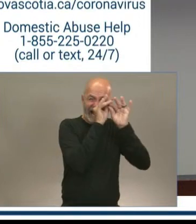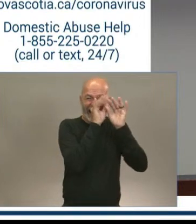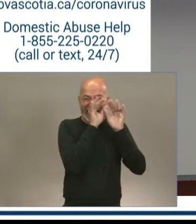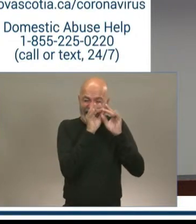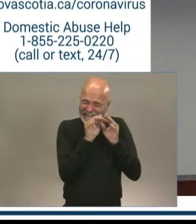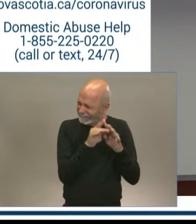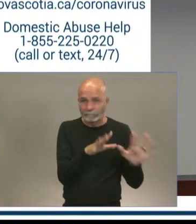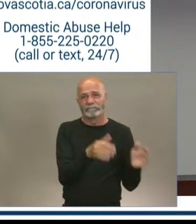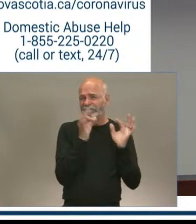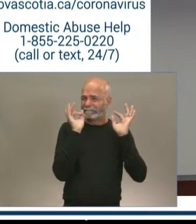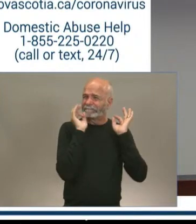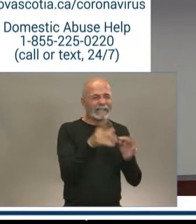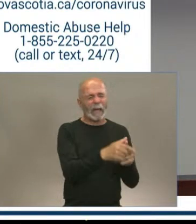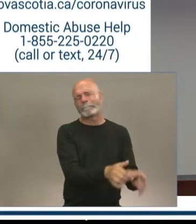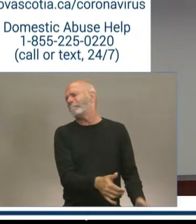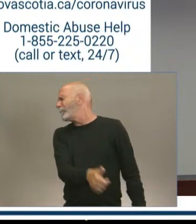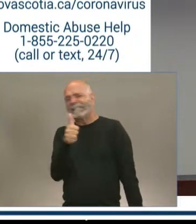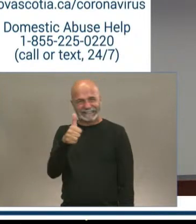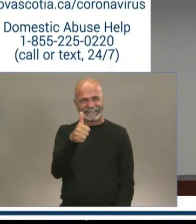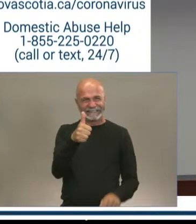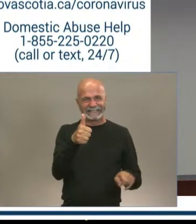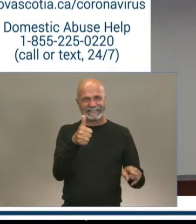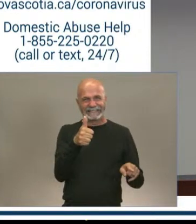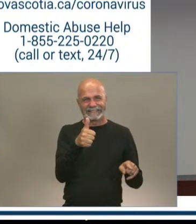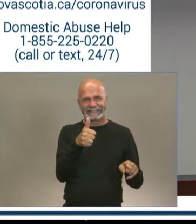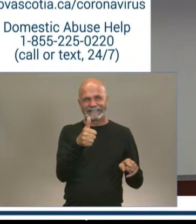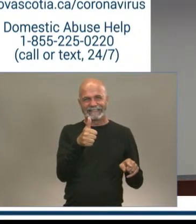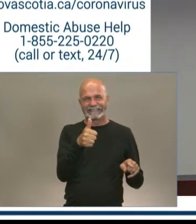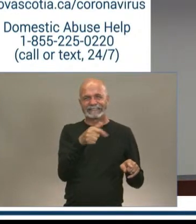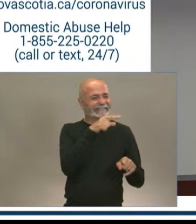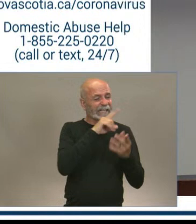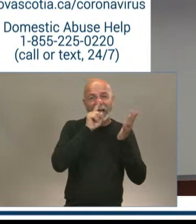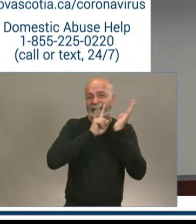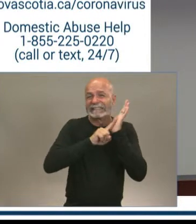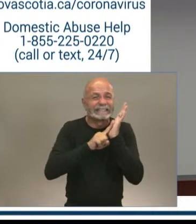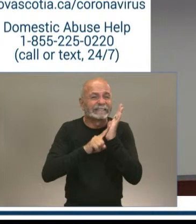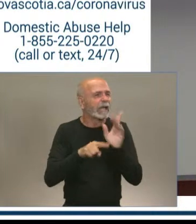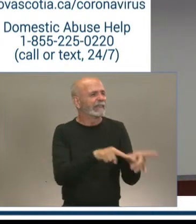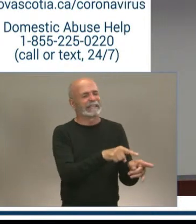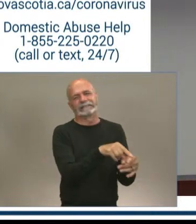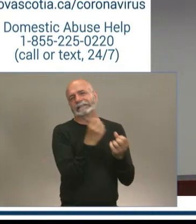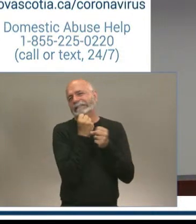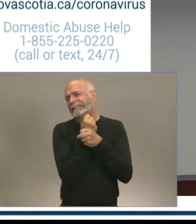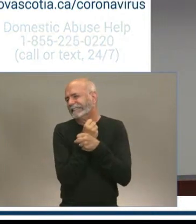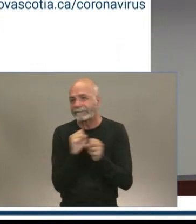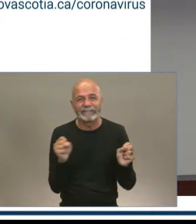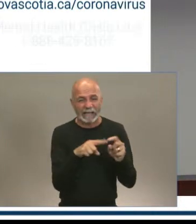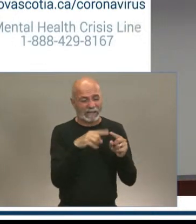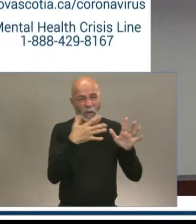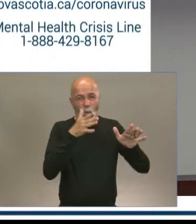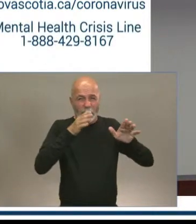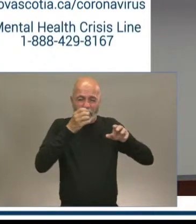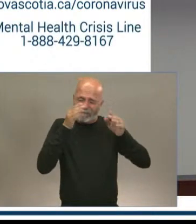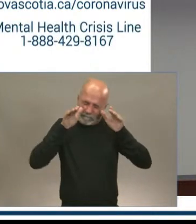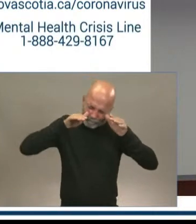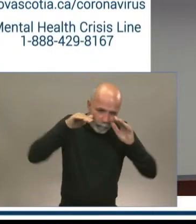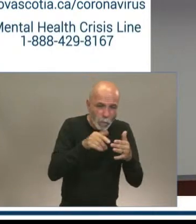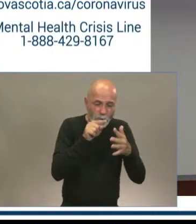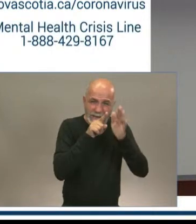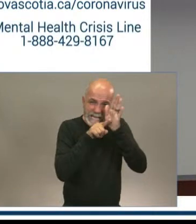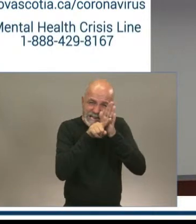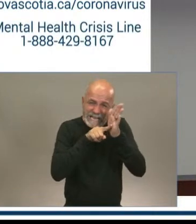just because of a concerted effort with a singular focus on these vaccines, it was able to be done